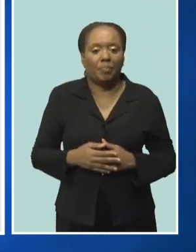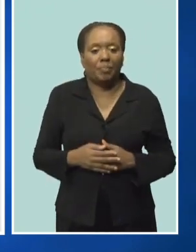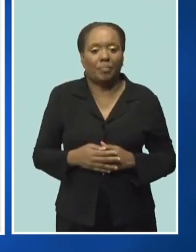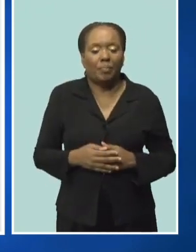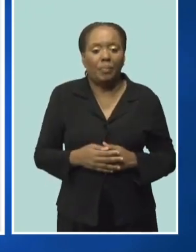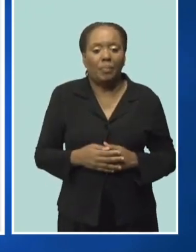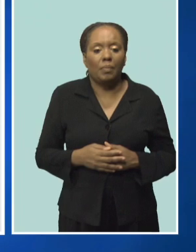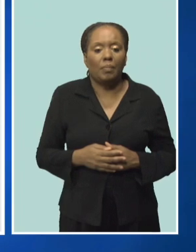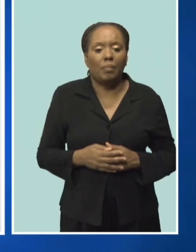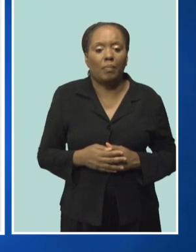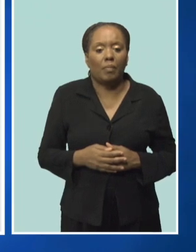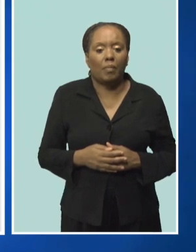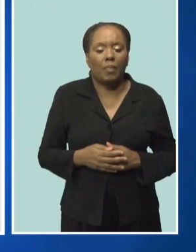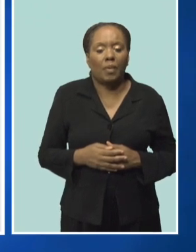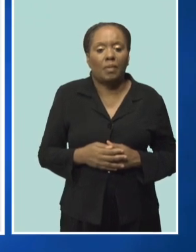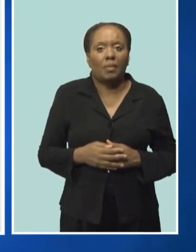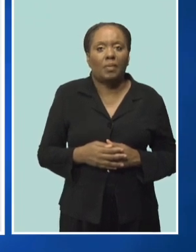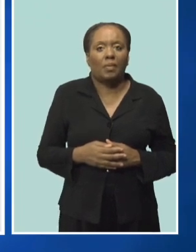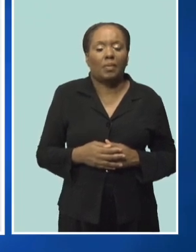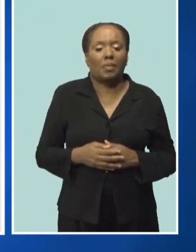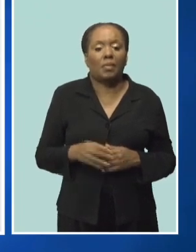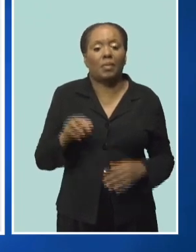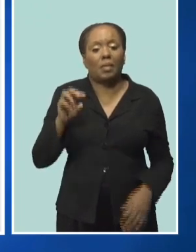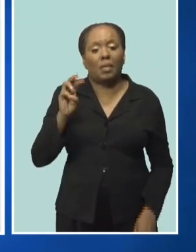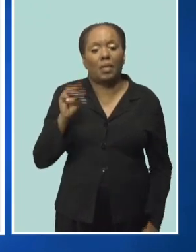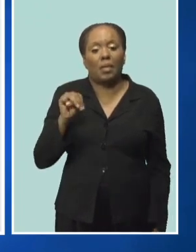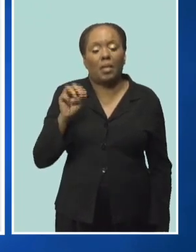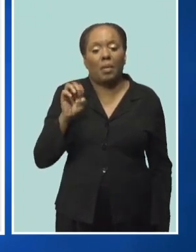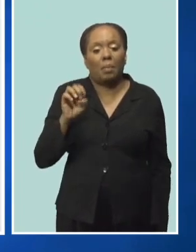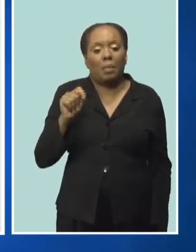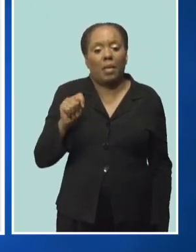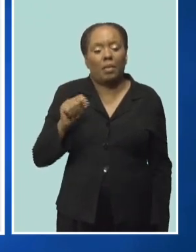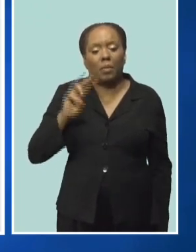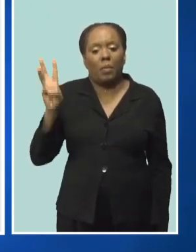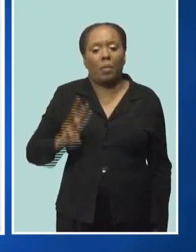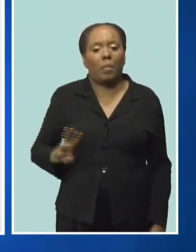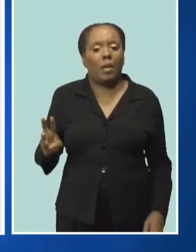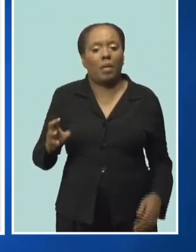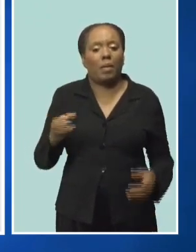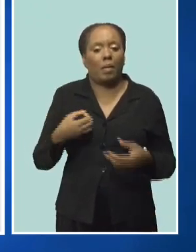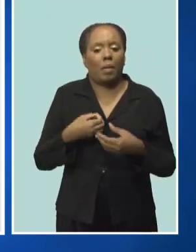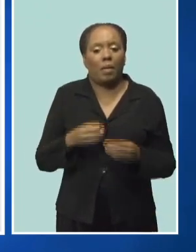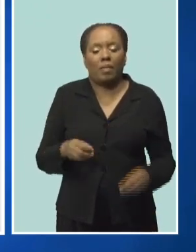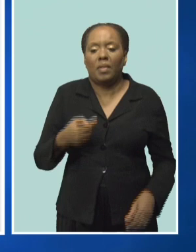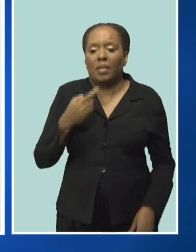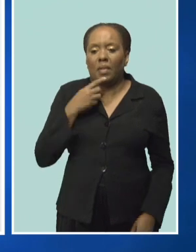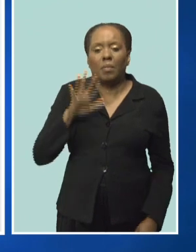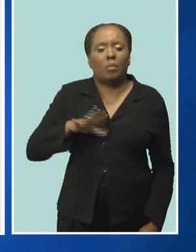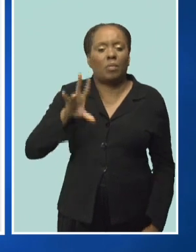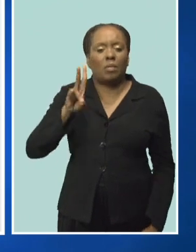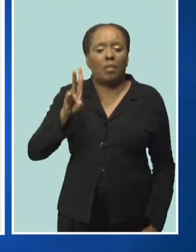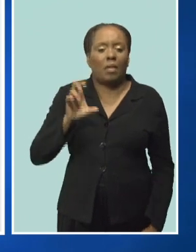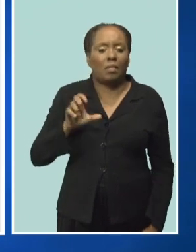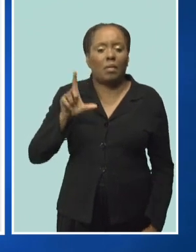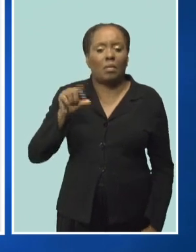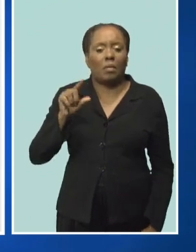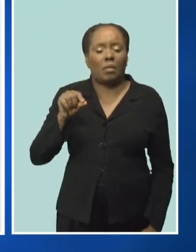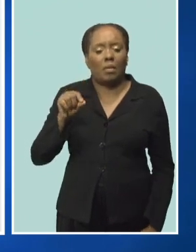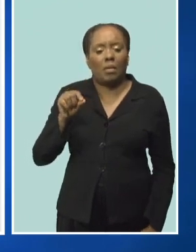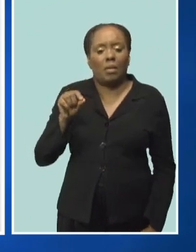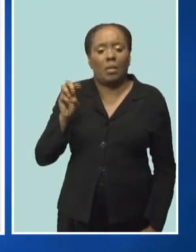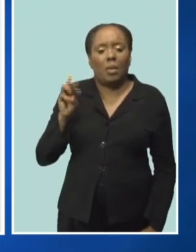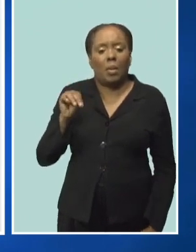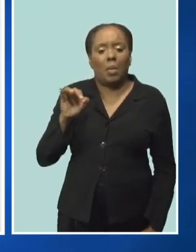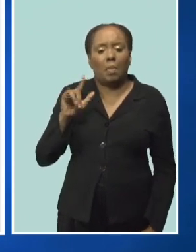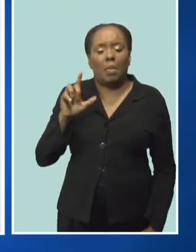us by the Meteorological Office suggests at 5 p.m. that the system is 720 miles east-southeast